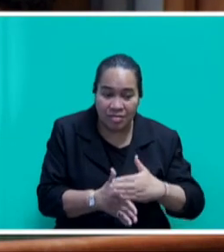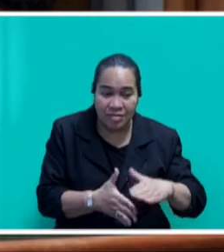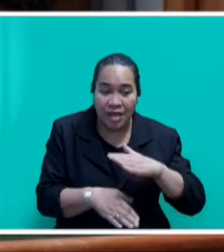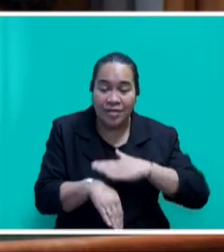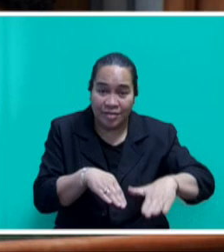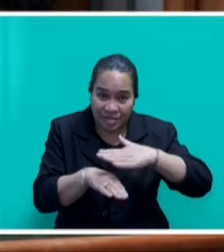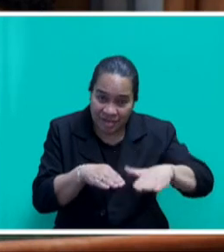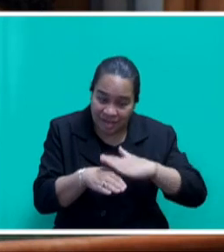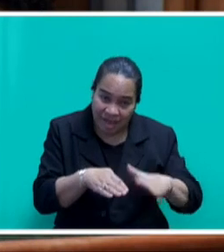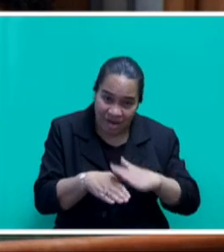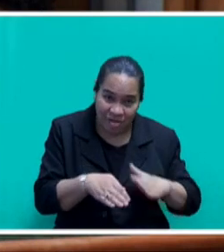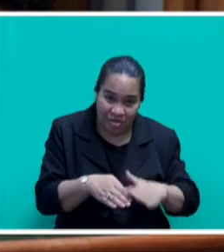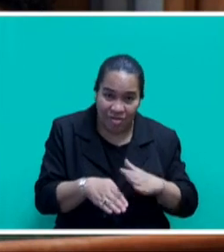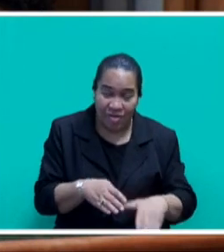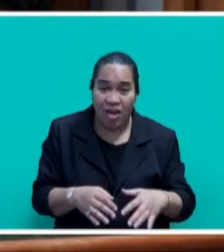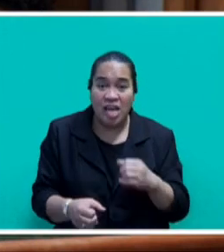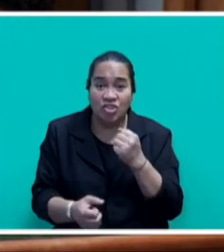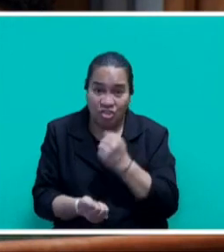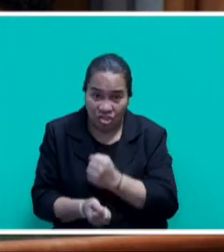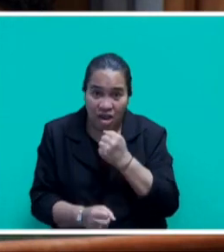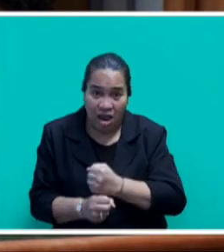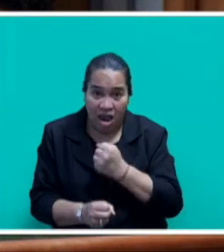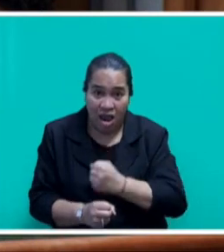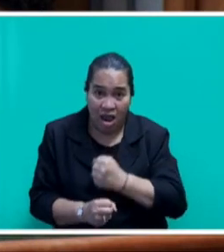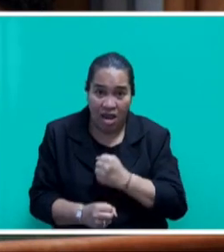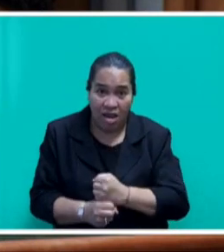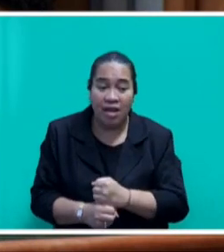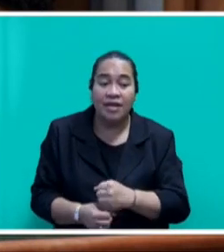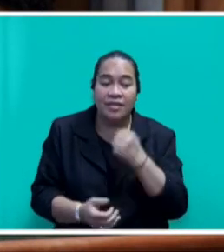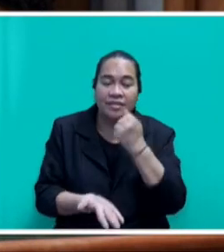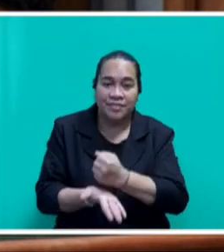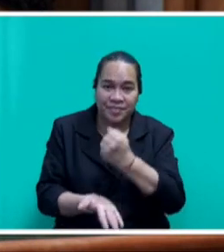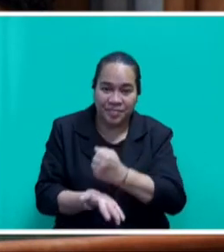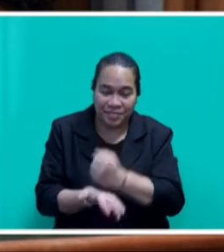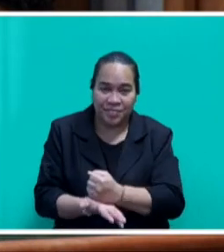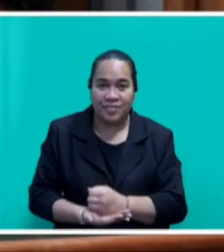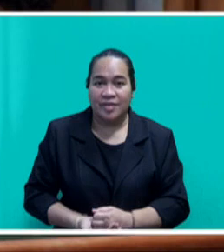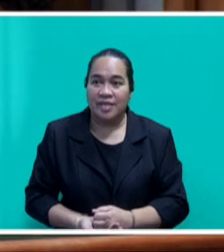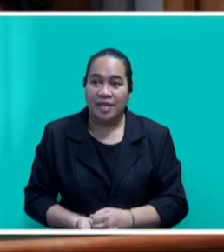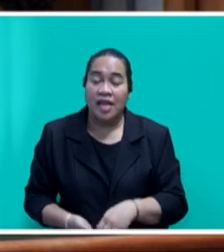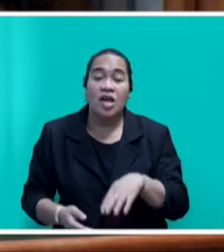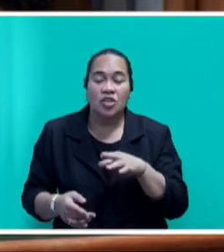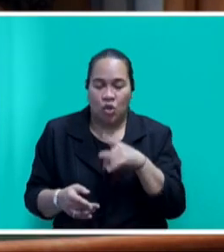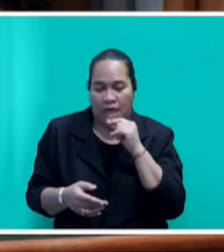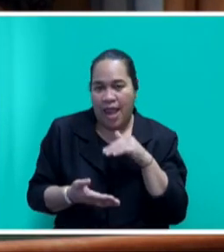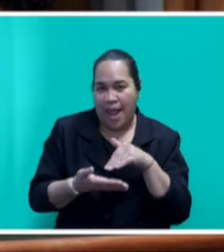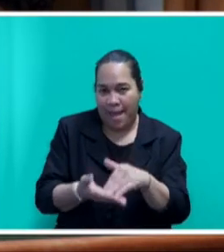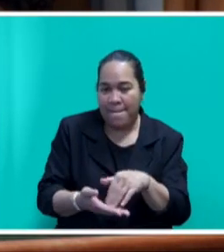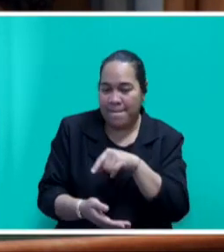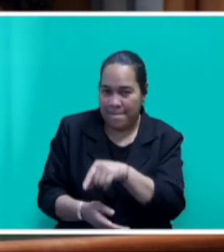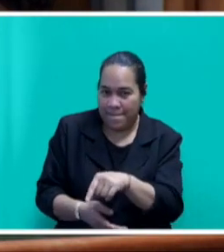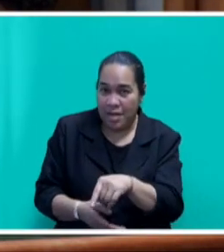expected to cushion the high cost of inputs and enable farmers to sell their